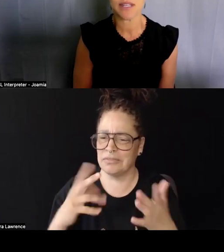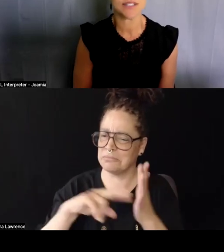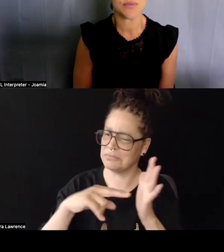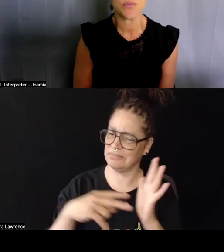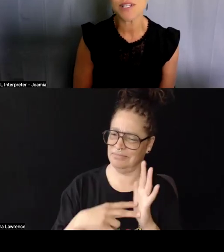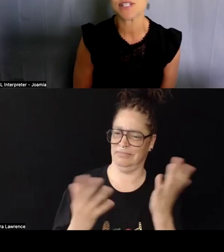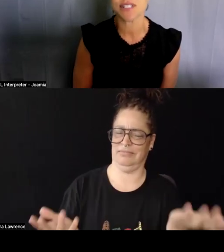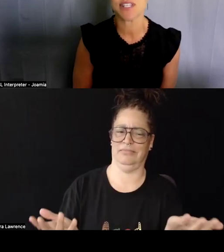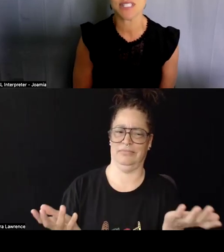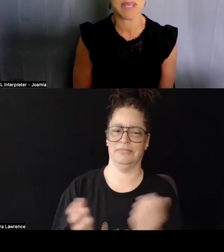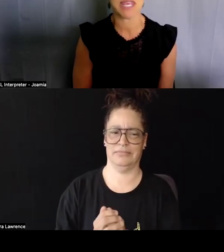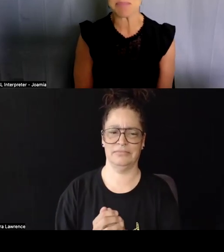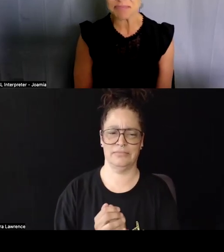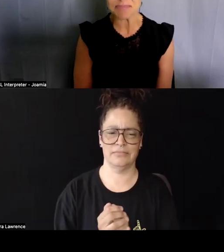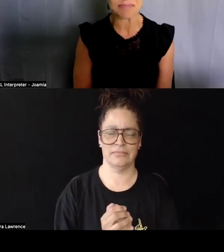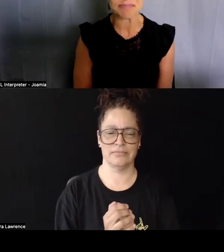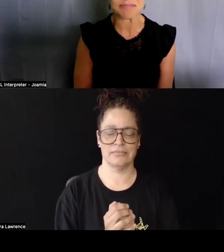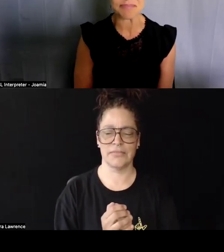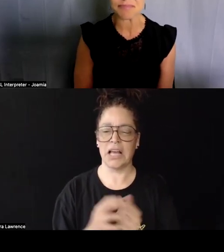Decentering whiteness. What does this mean?